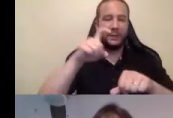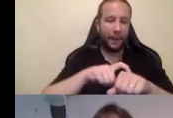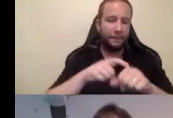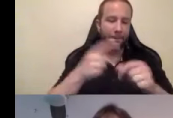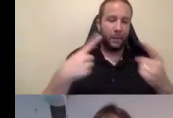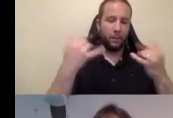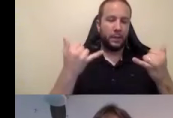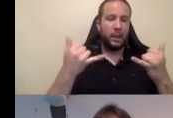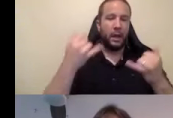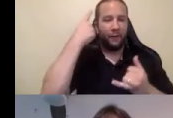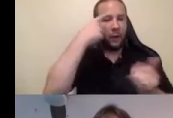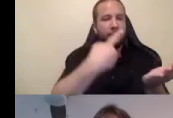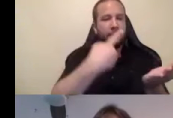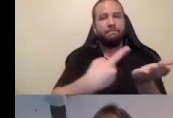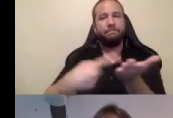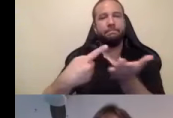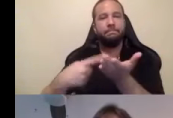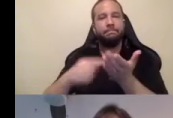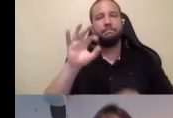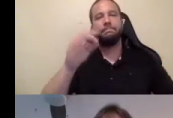us.